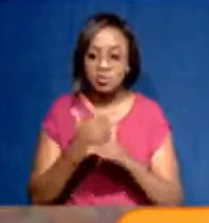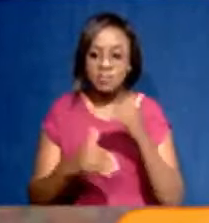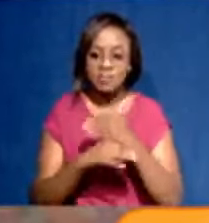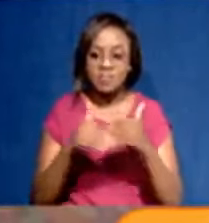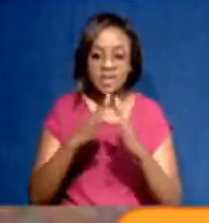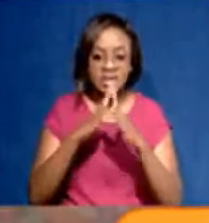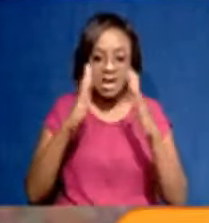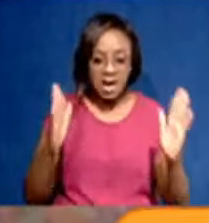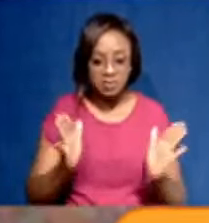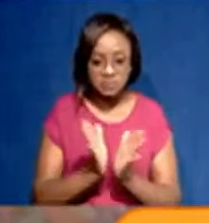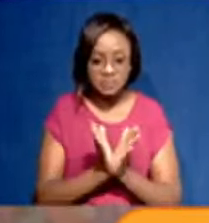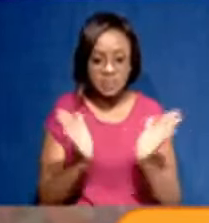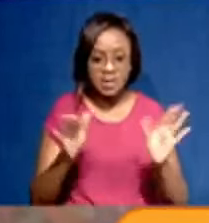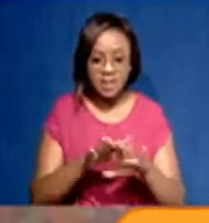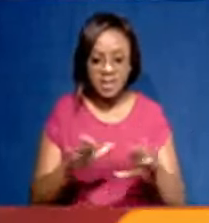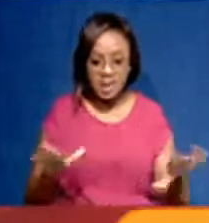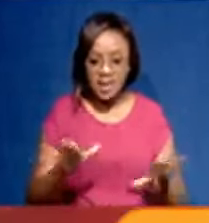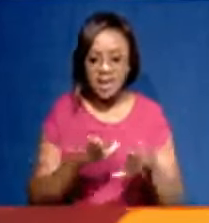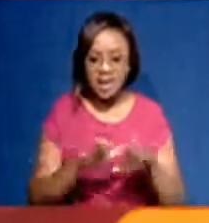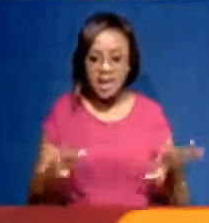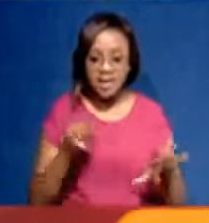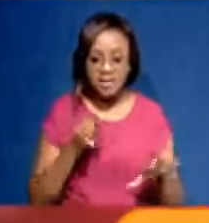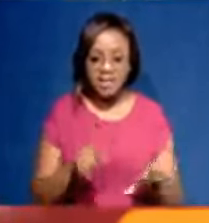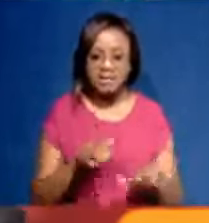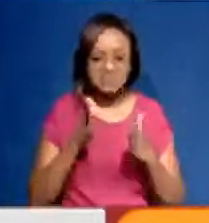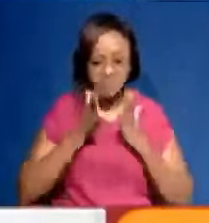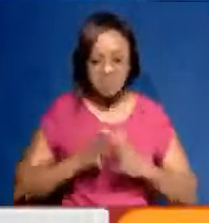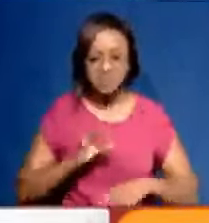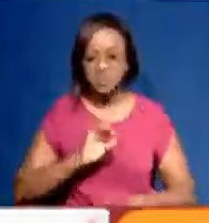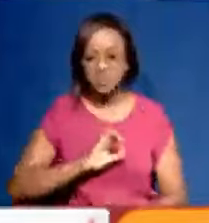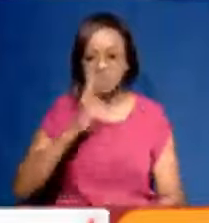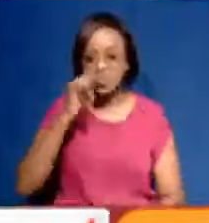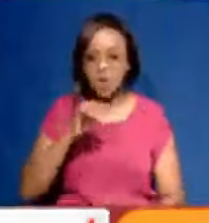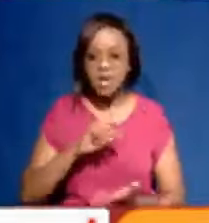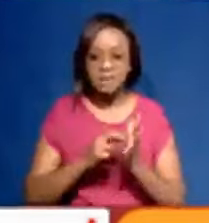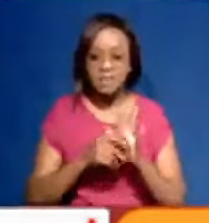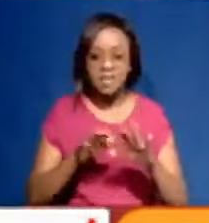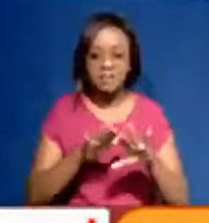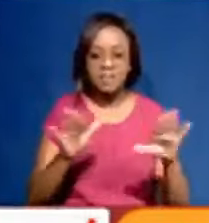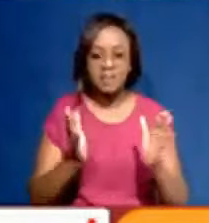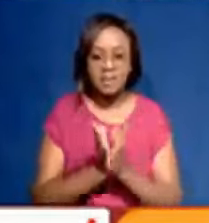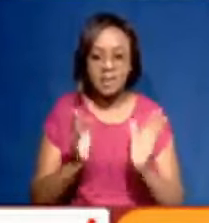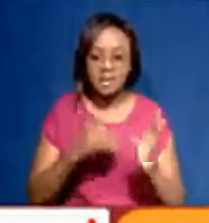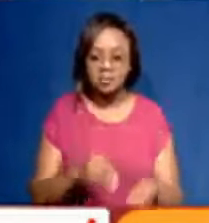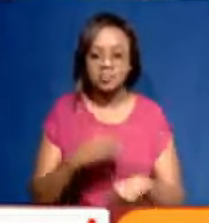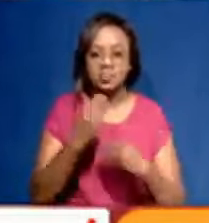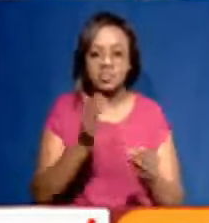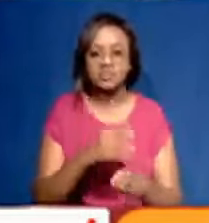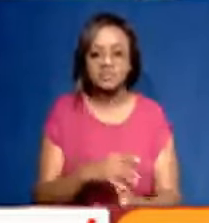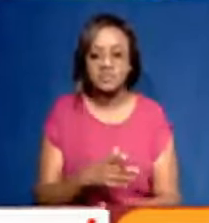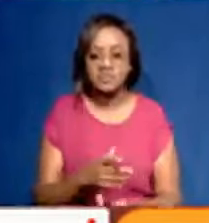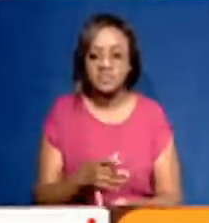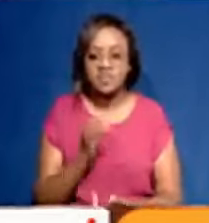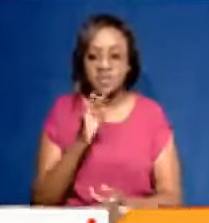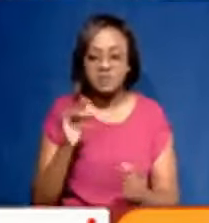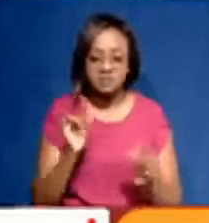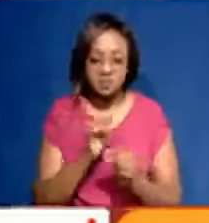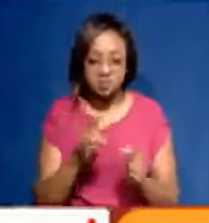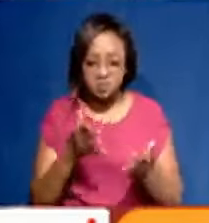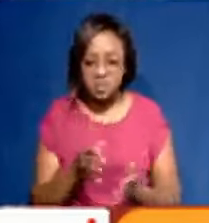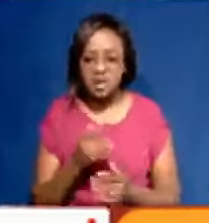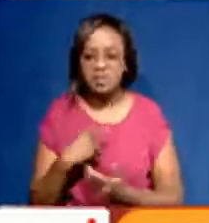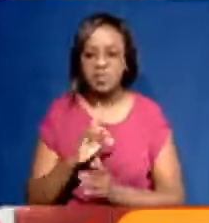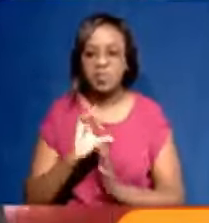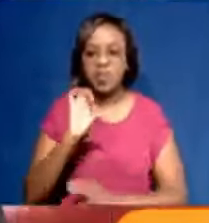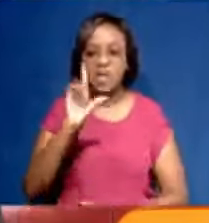that are going to be owned by someone, because at that point you are disposing public land. Whether you're doing it immediately or in the long term, you